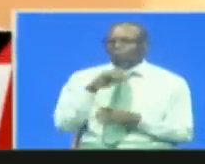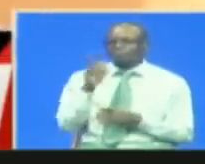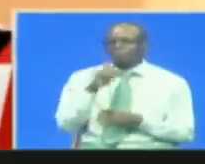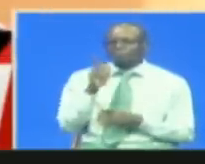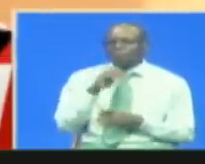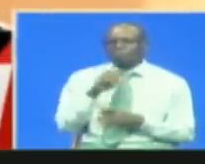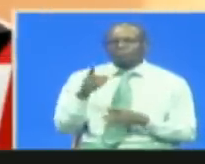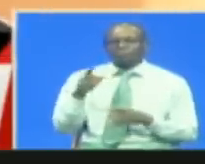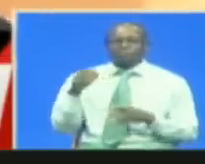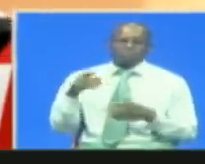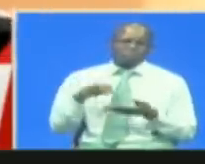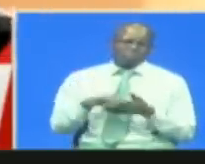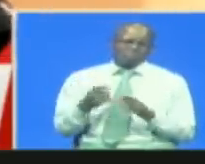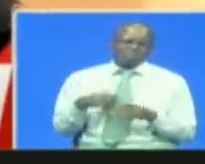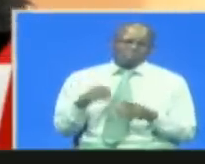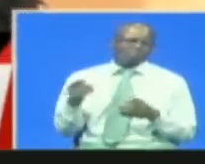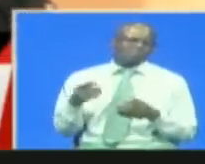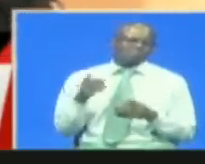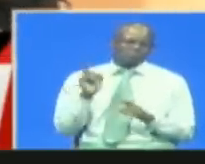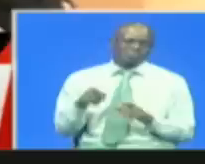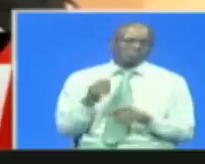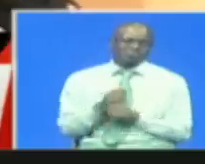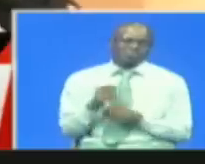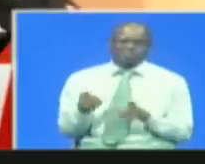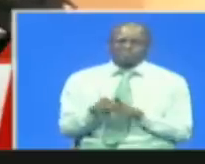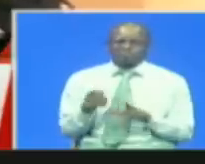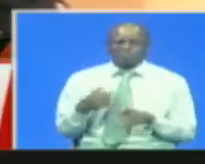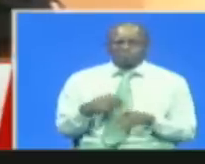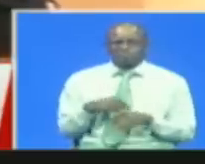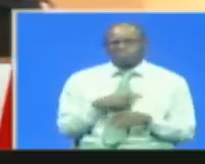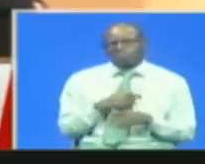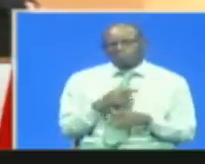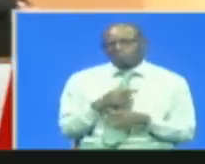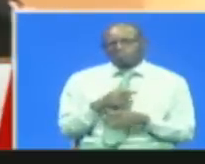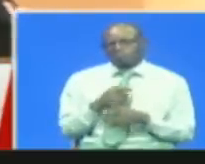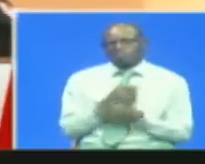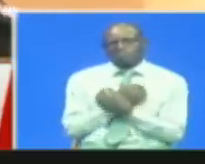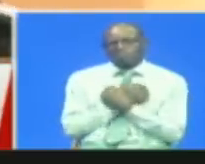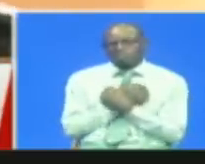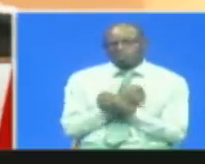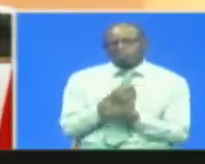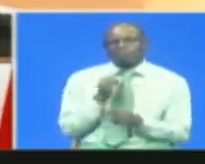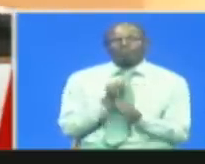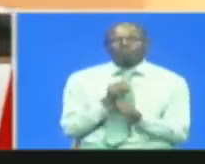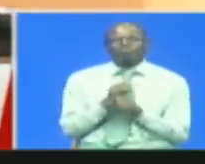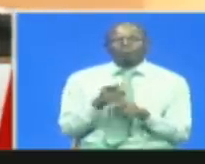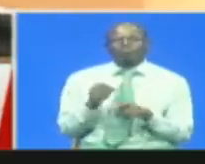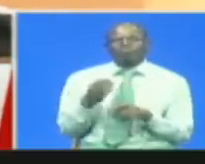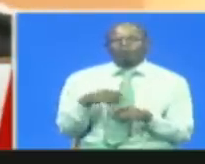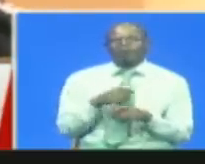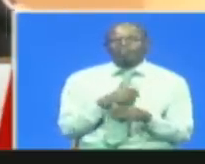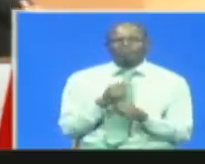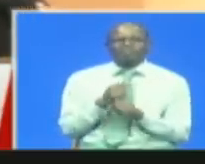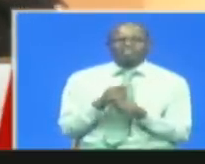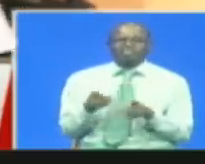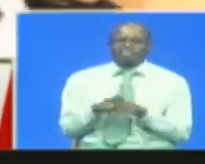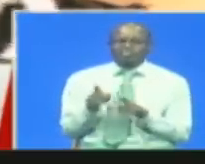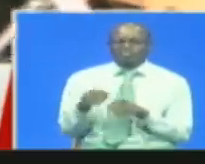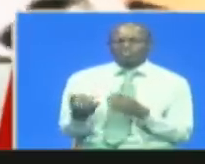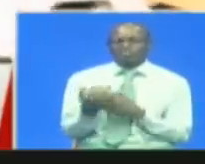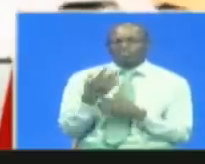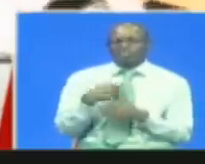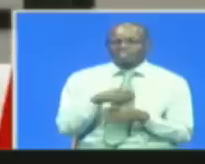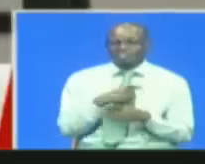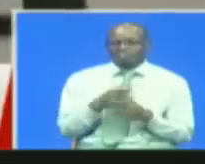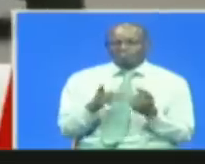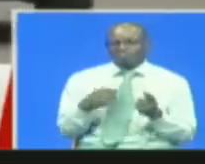must work, and some of us, it's a passion. So we are just working. Although it is affecting us, we